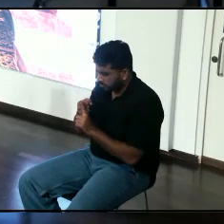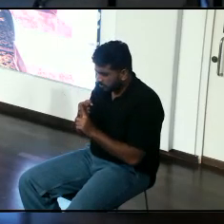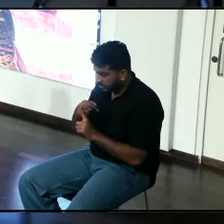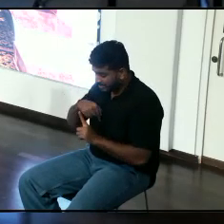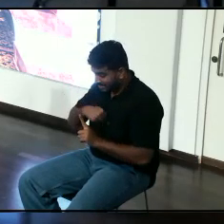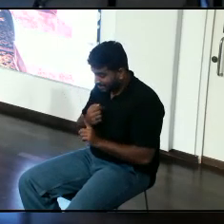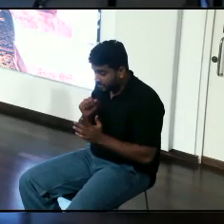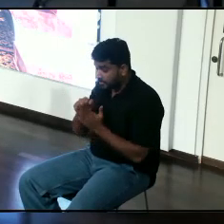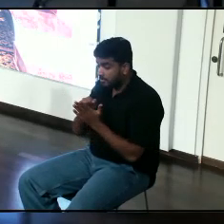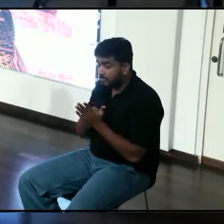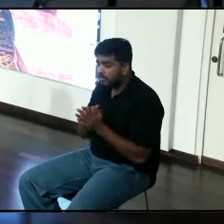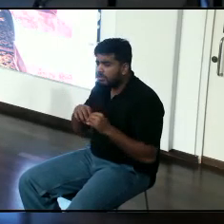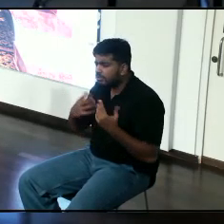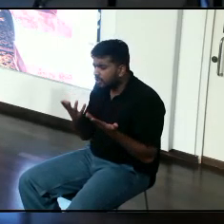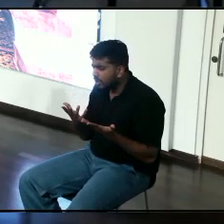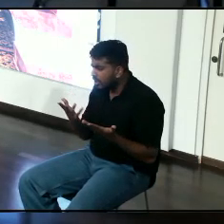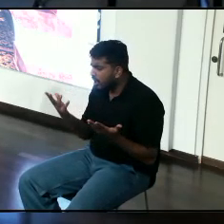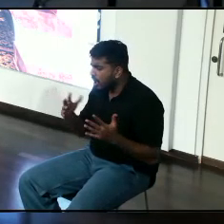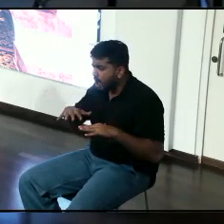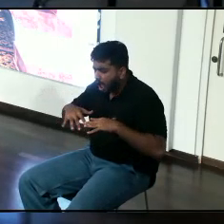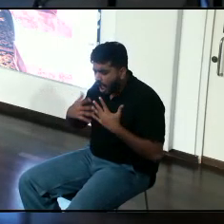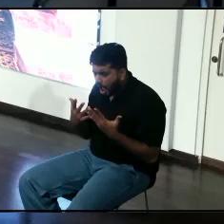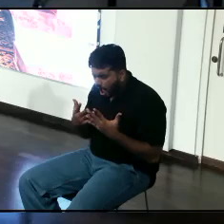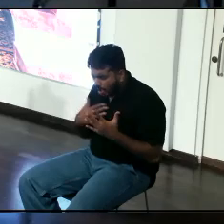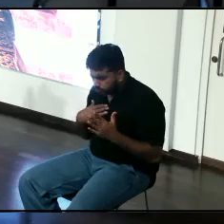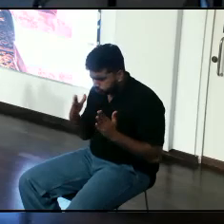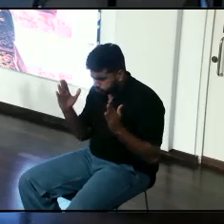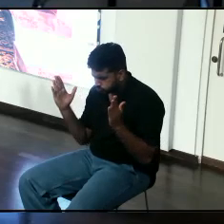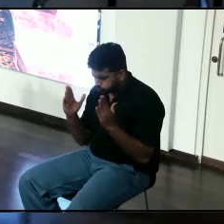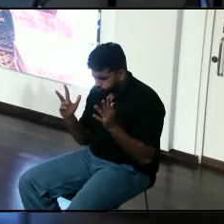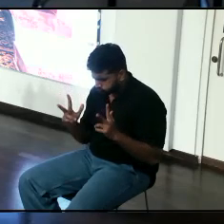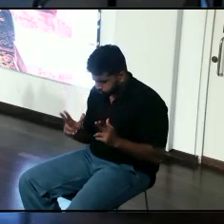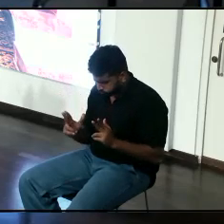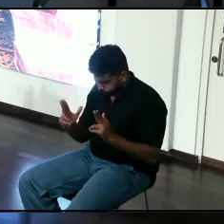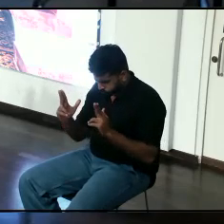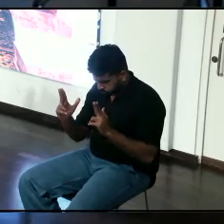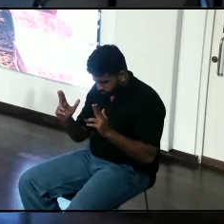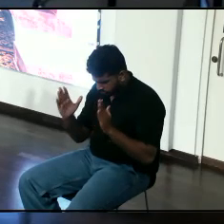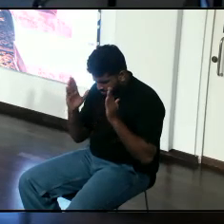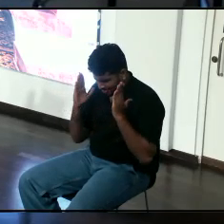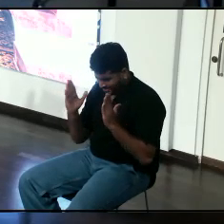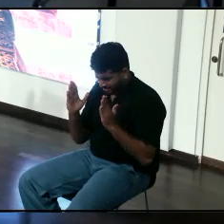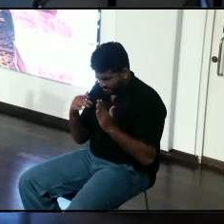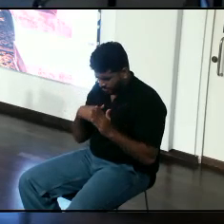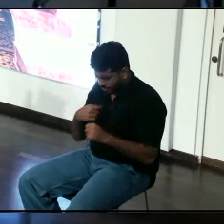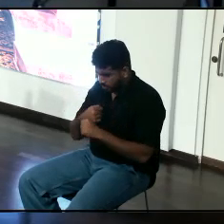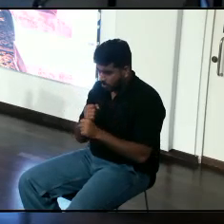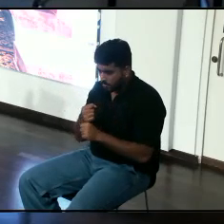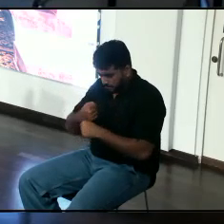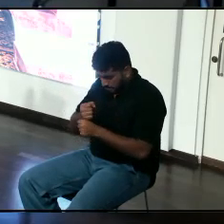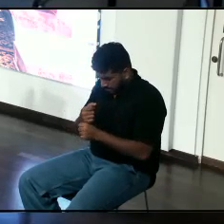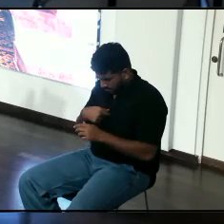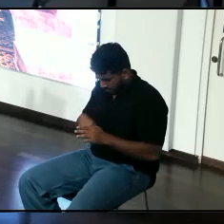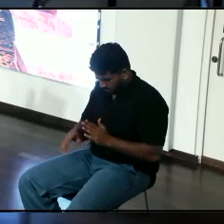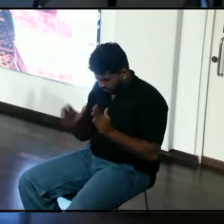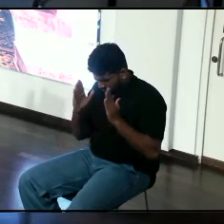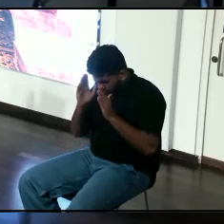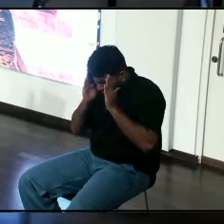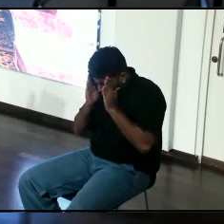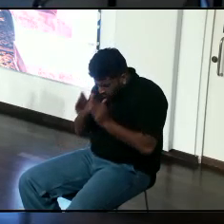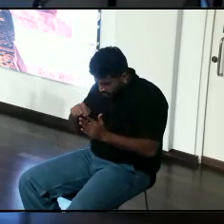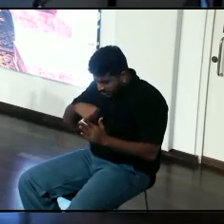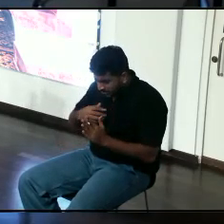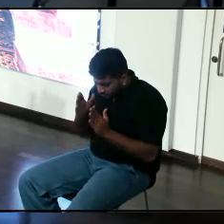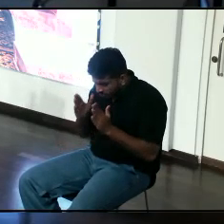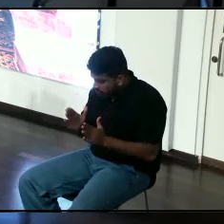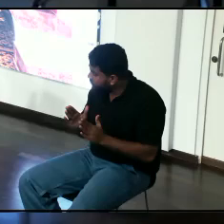self-publishing is how do you be concise? How do you limit what you're creating and really focus it? So